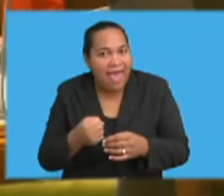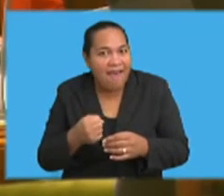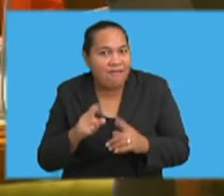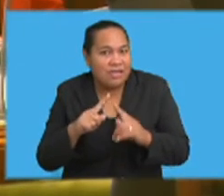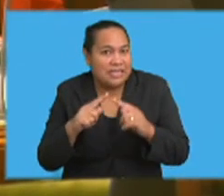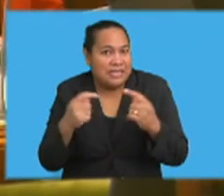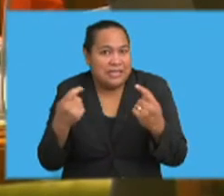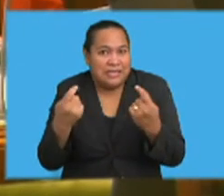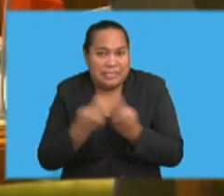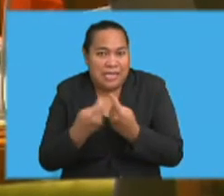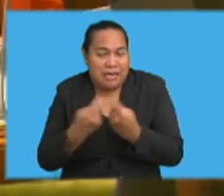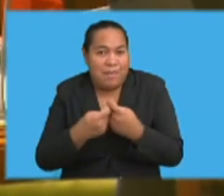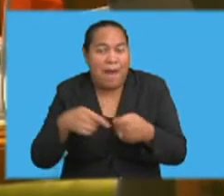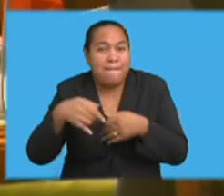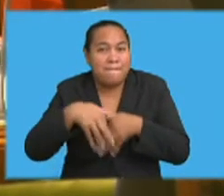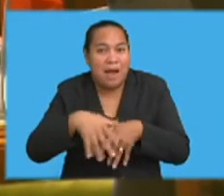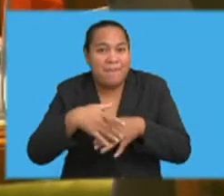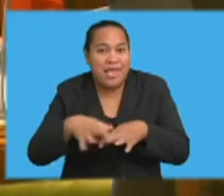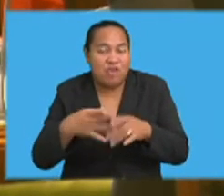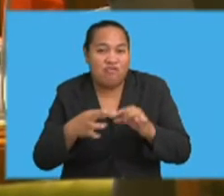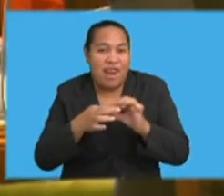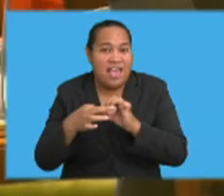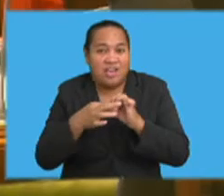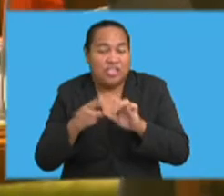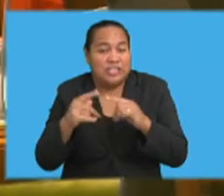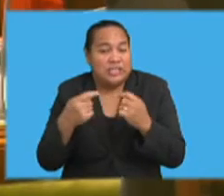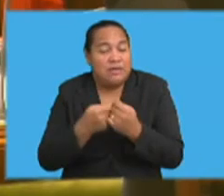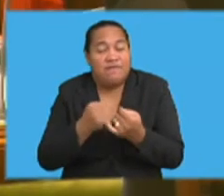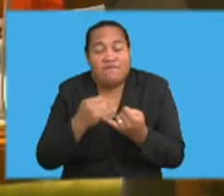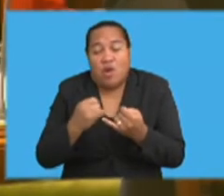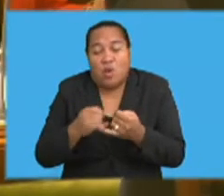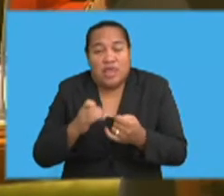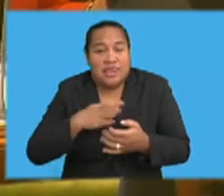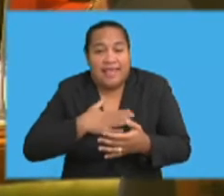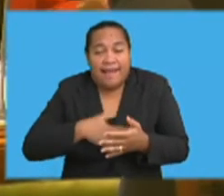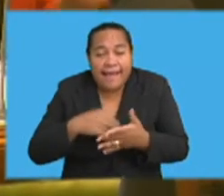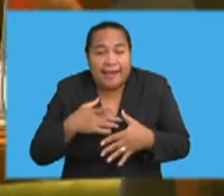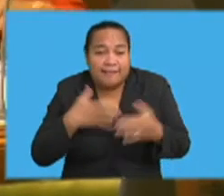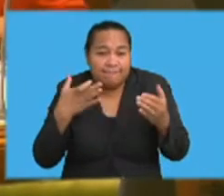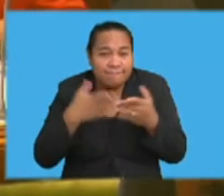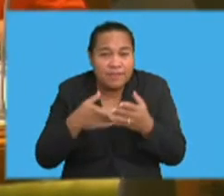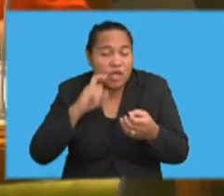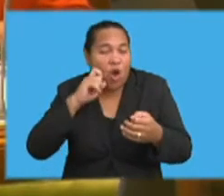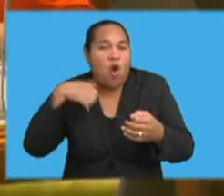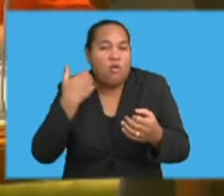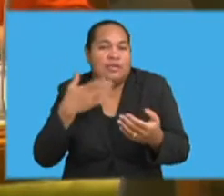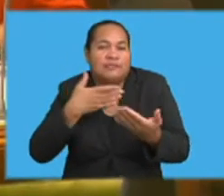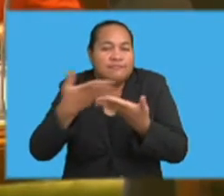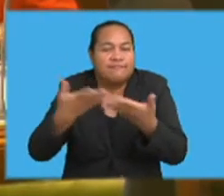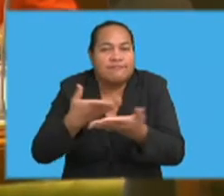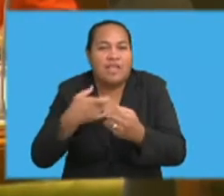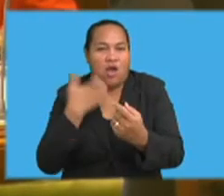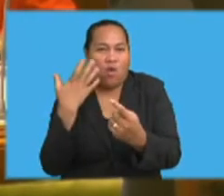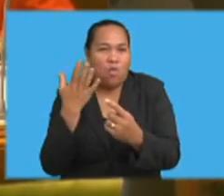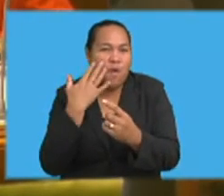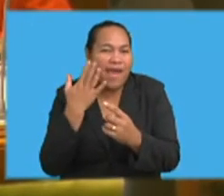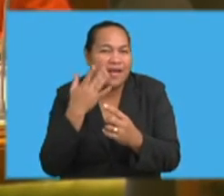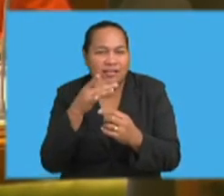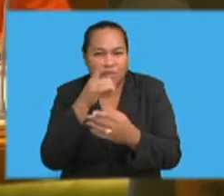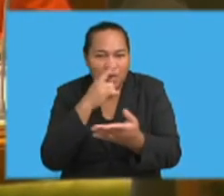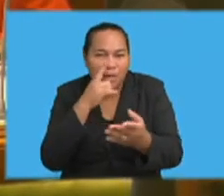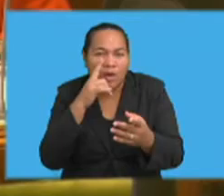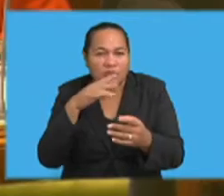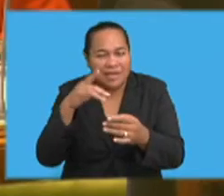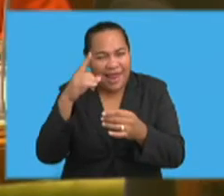public relations team whose primary role is to conduct landowners' consultation and awareness throughout the duration of